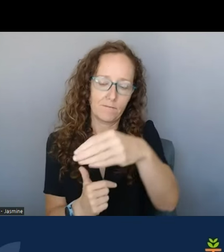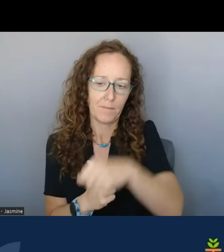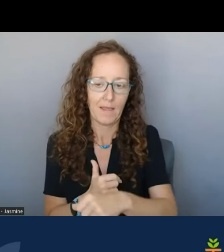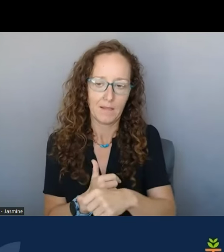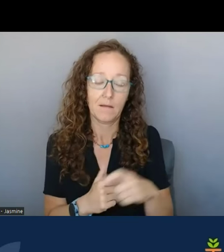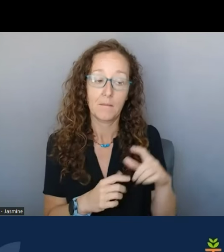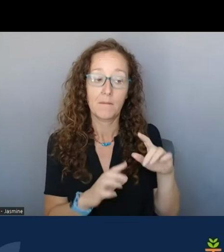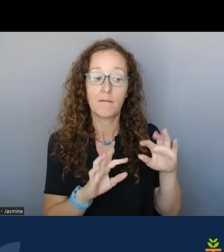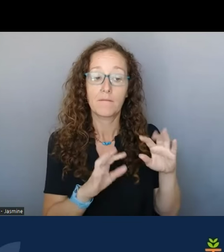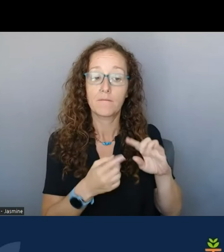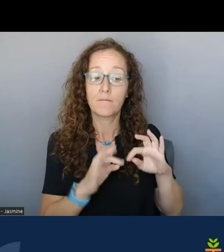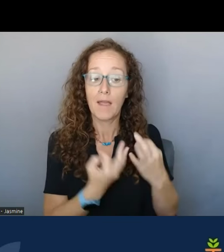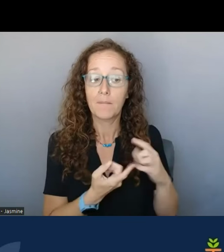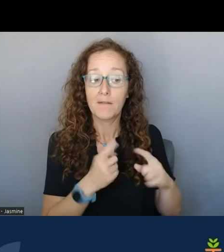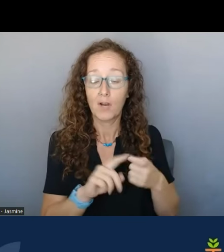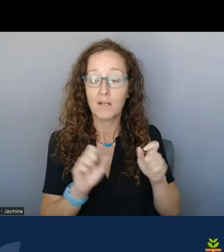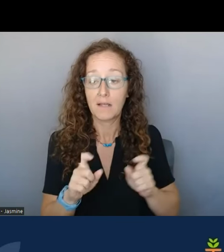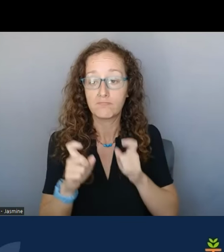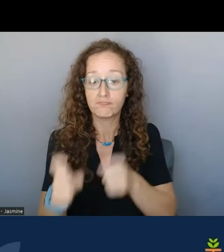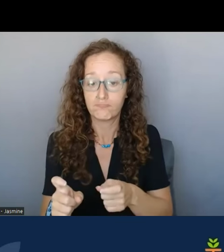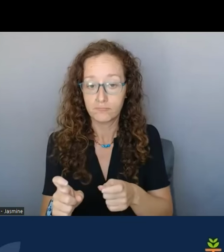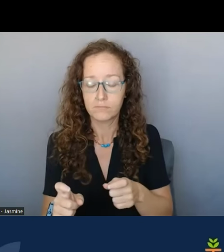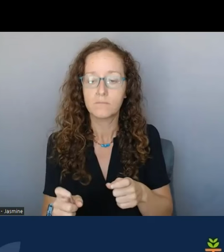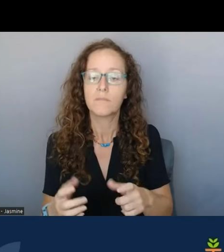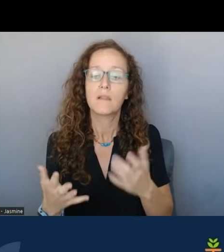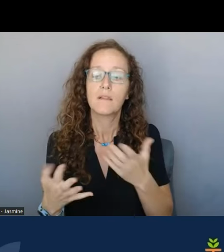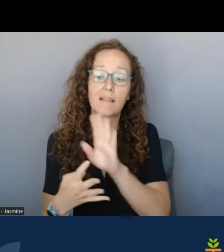original Medicare, which is Part B.